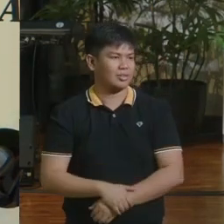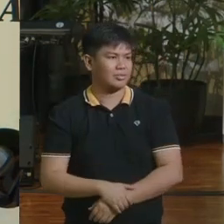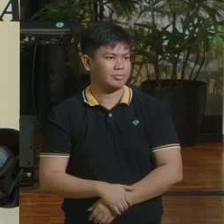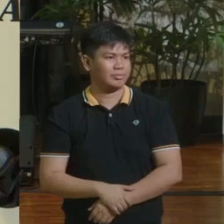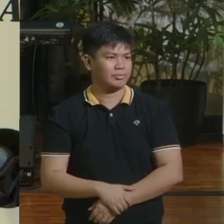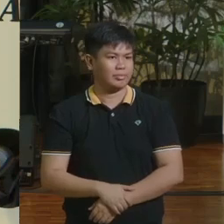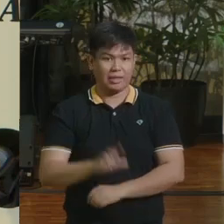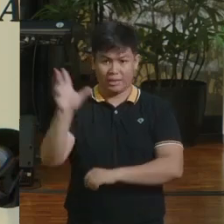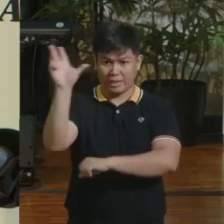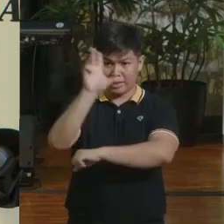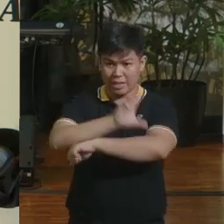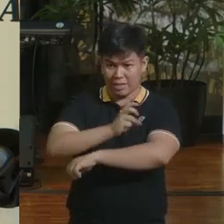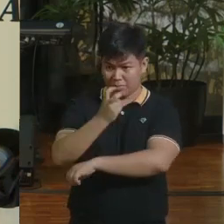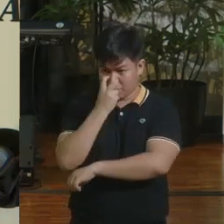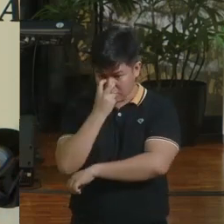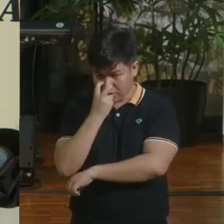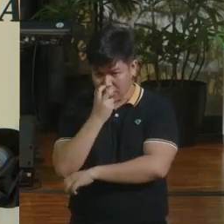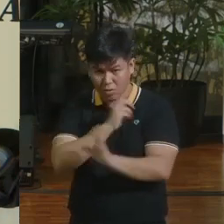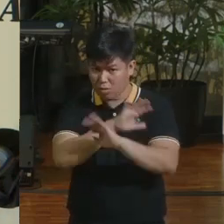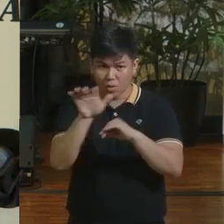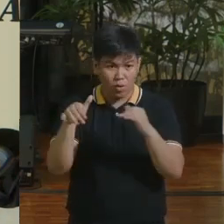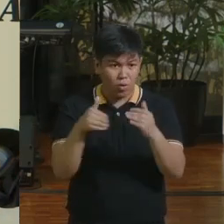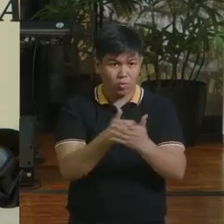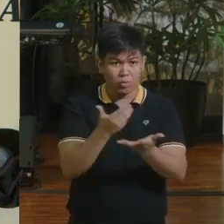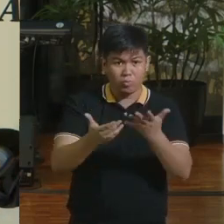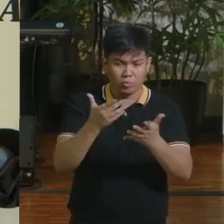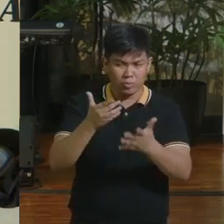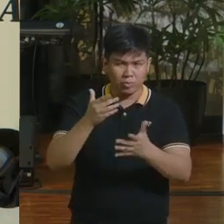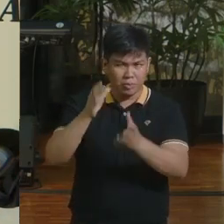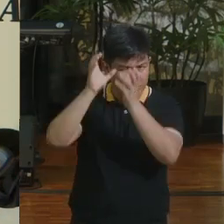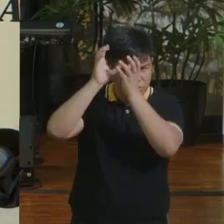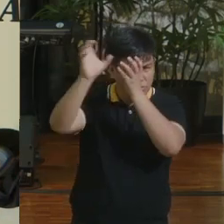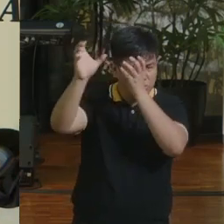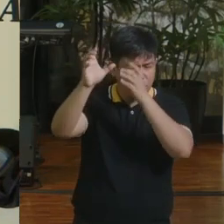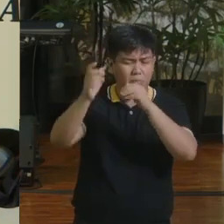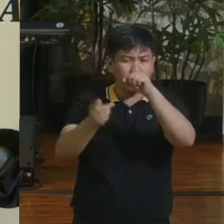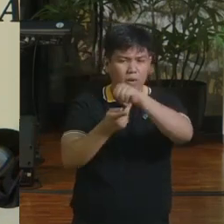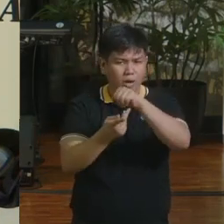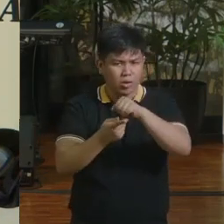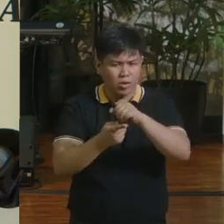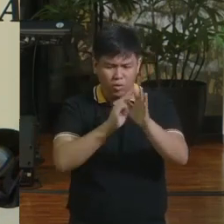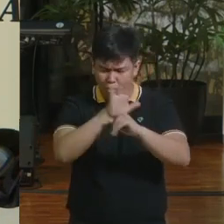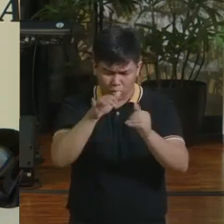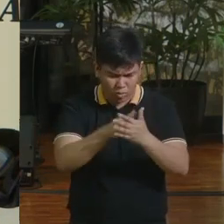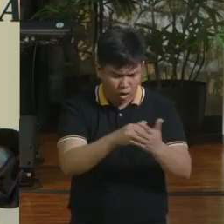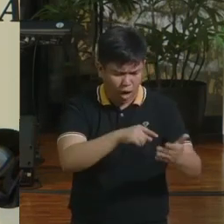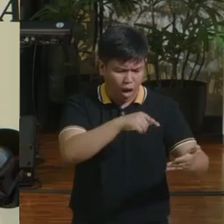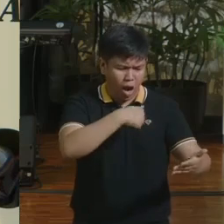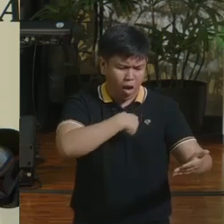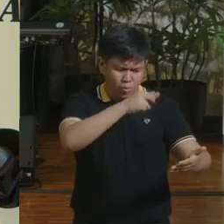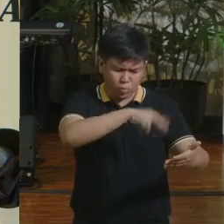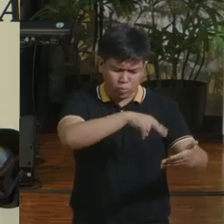bulag. Nag-click bigla lahat yung Old Testament scripture, tapos na-realize niya,